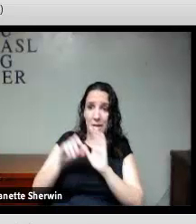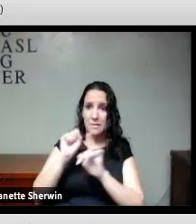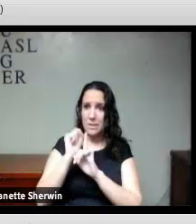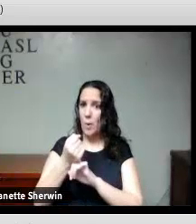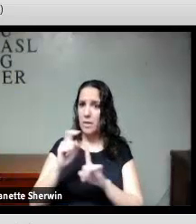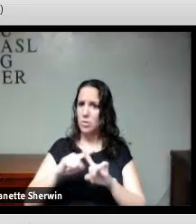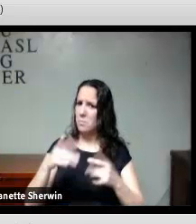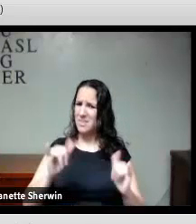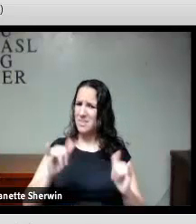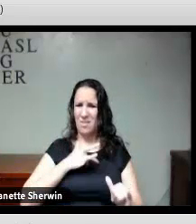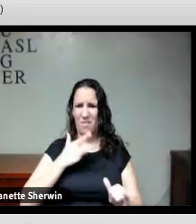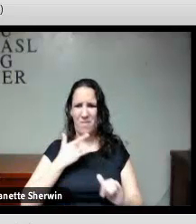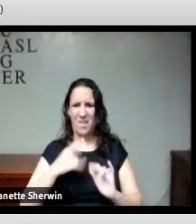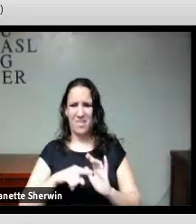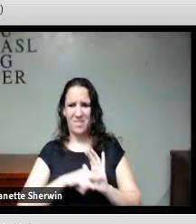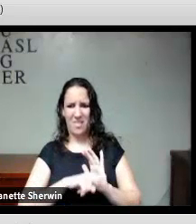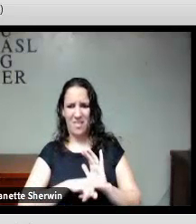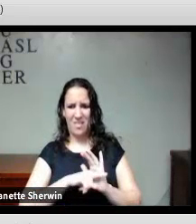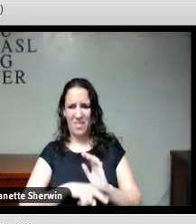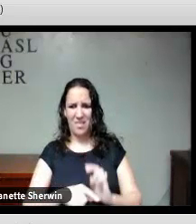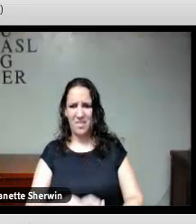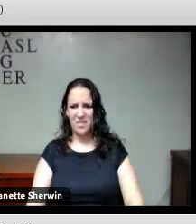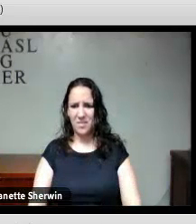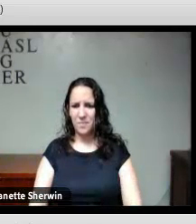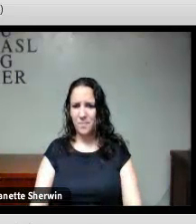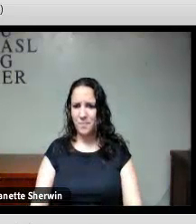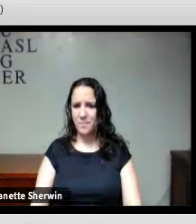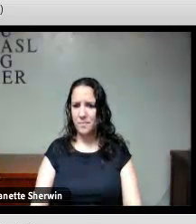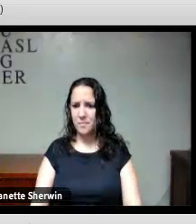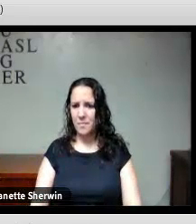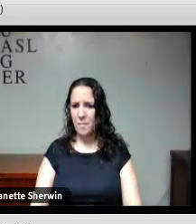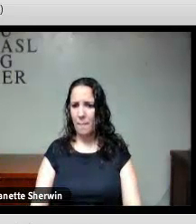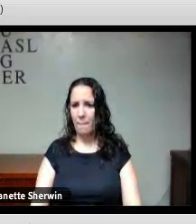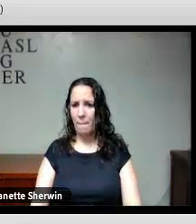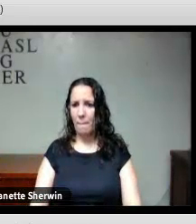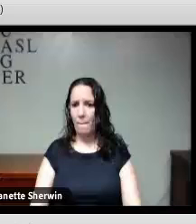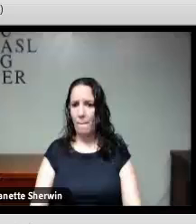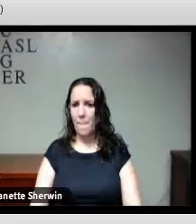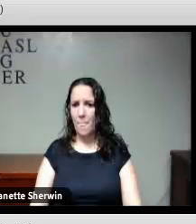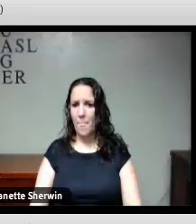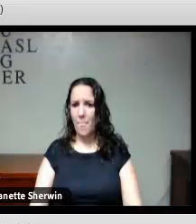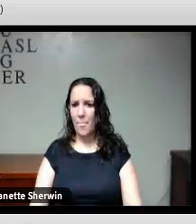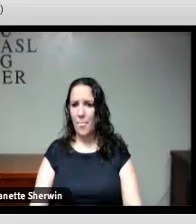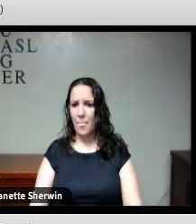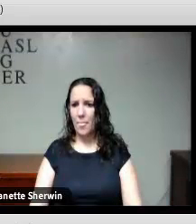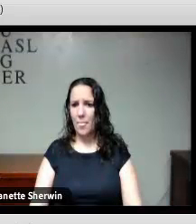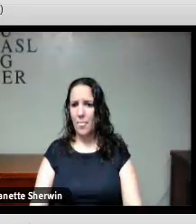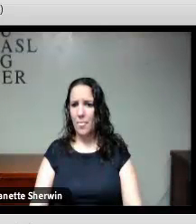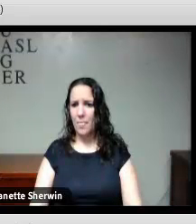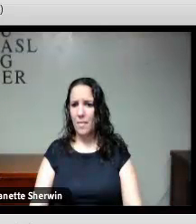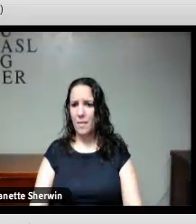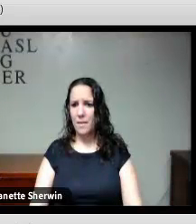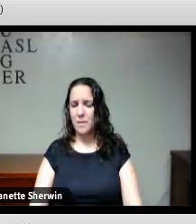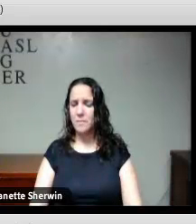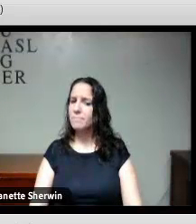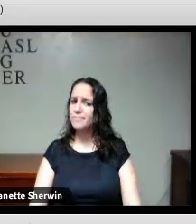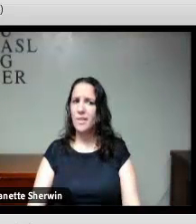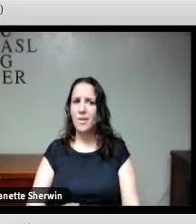negative. Exactly. Several of us have felt that way. Isn't that something? That they can't even say thank you in a way